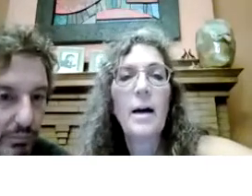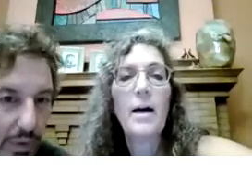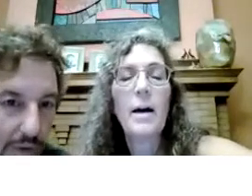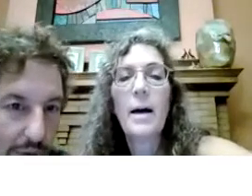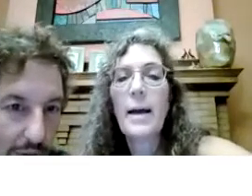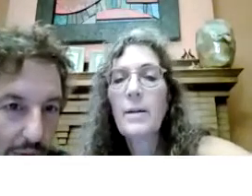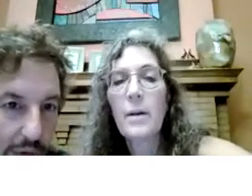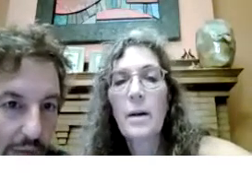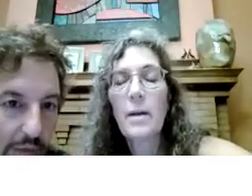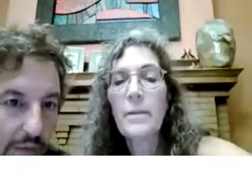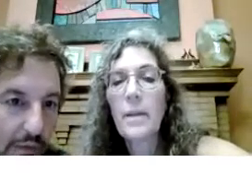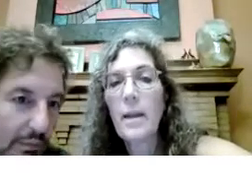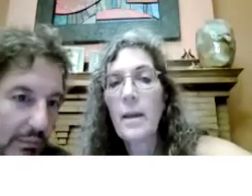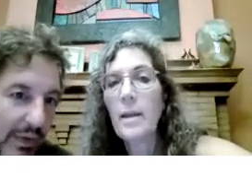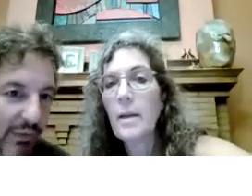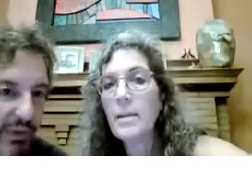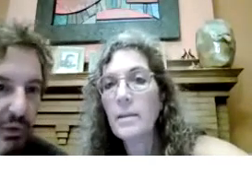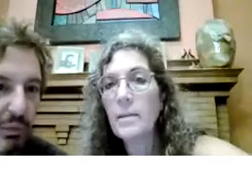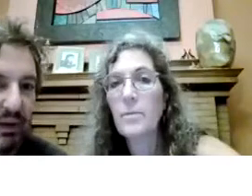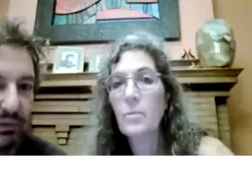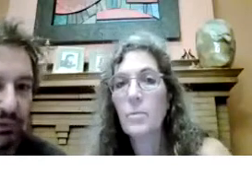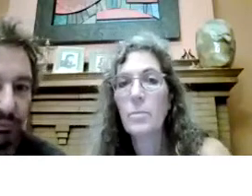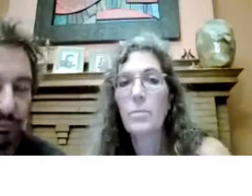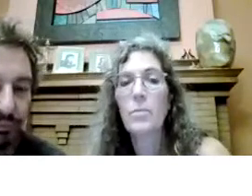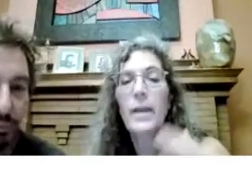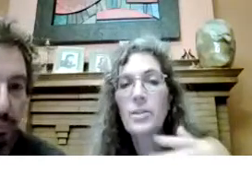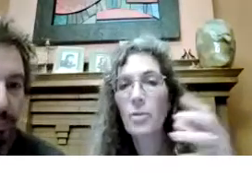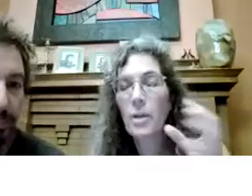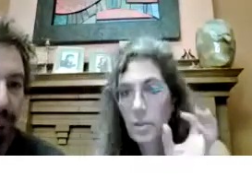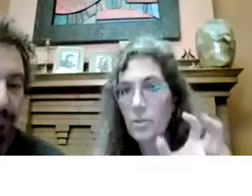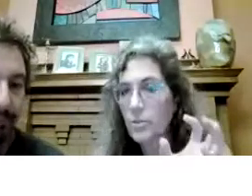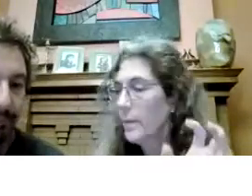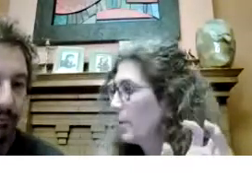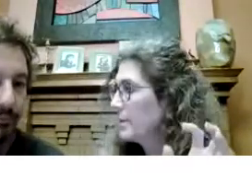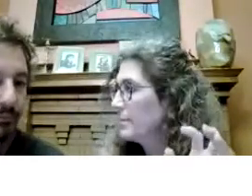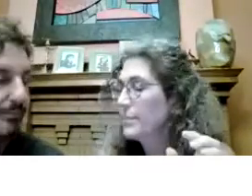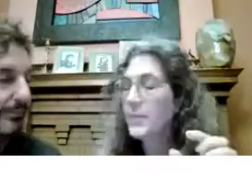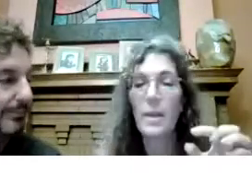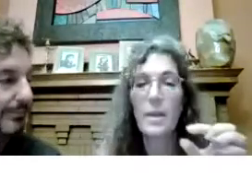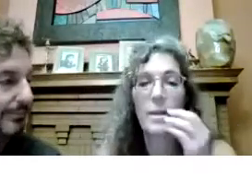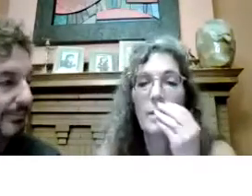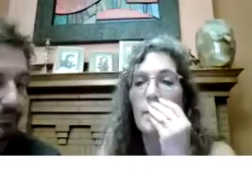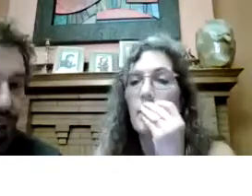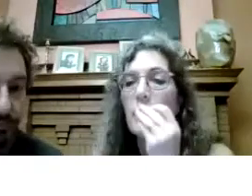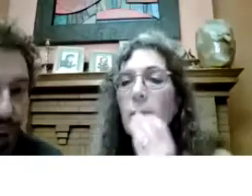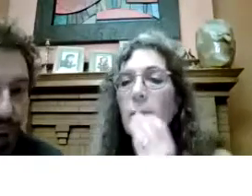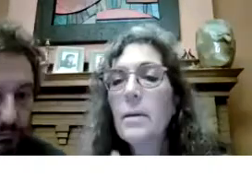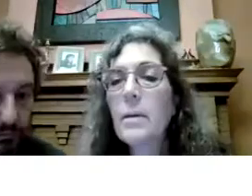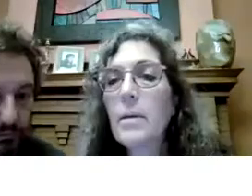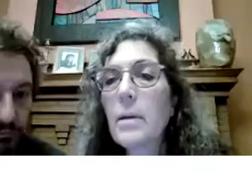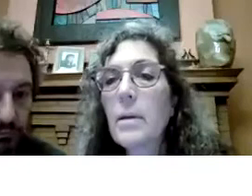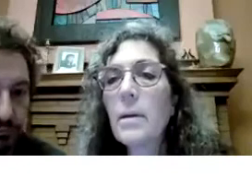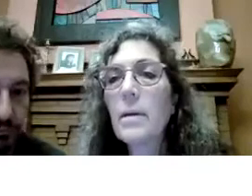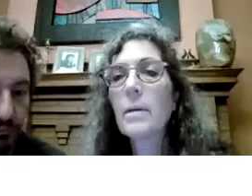protecting the lanes in some way. Mm-hmm. I would like to see that. My kids and I, we bike a